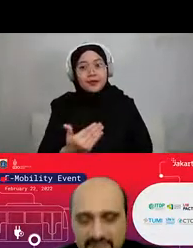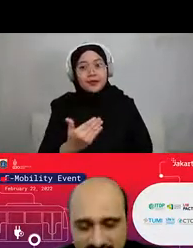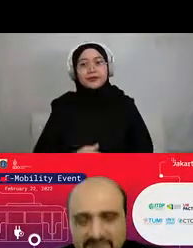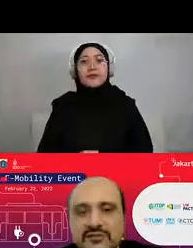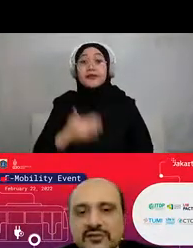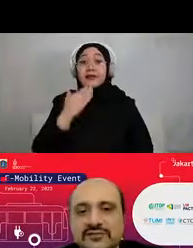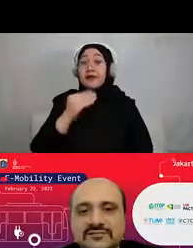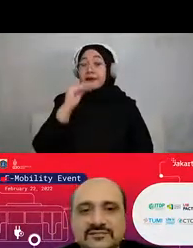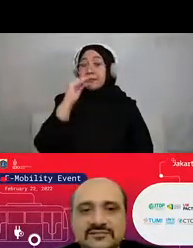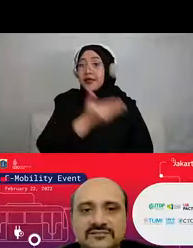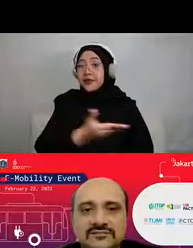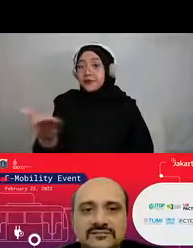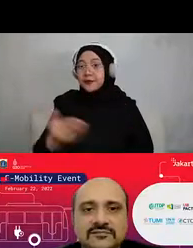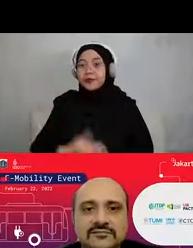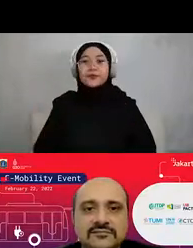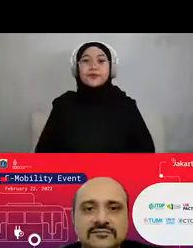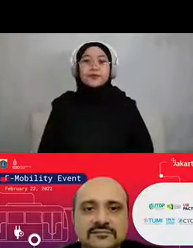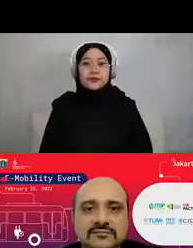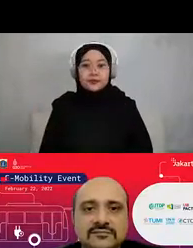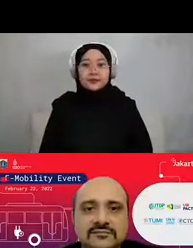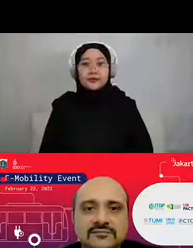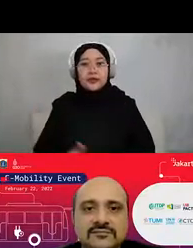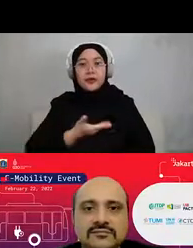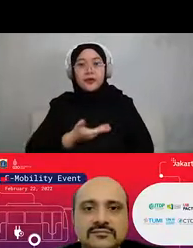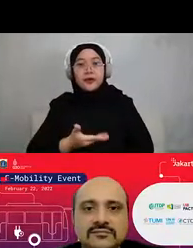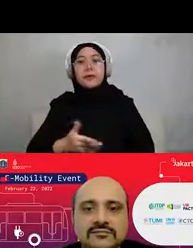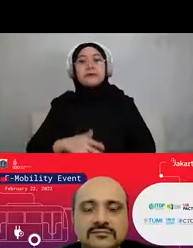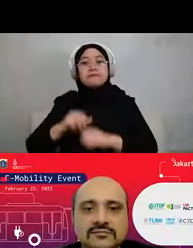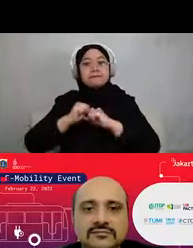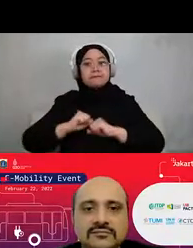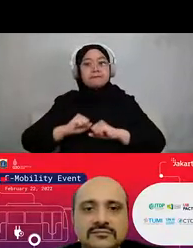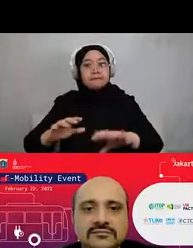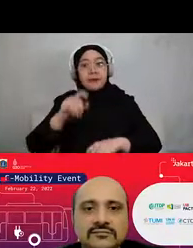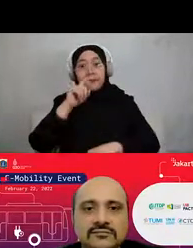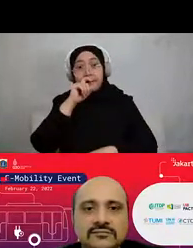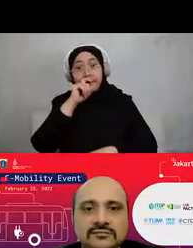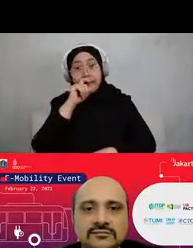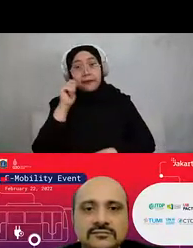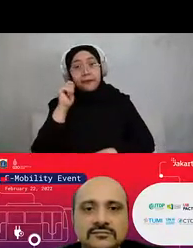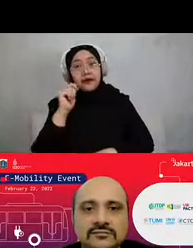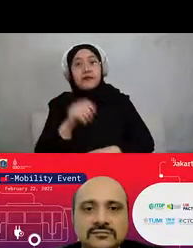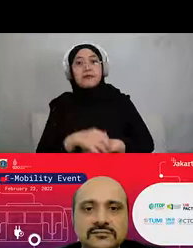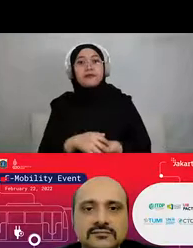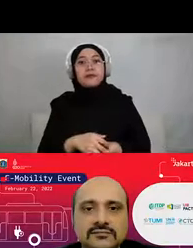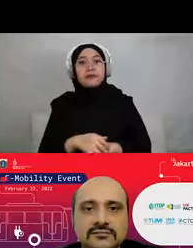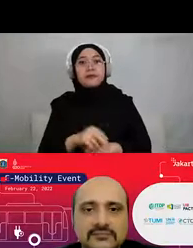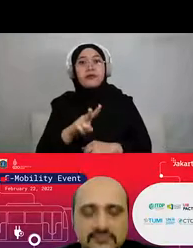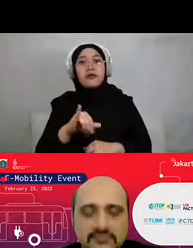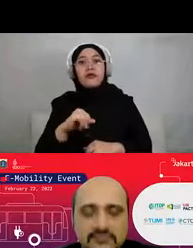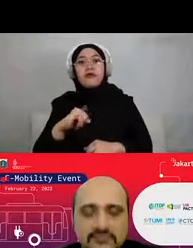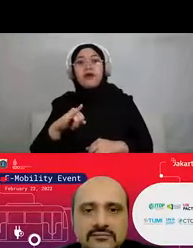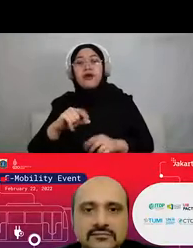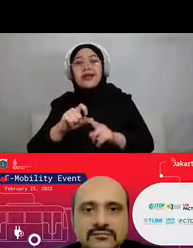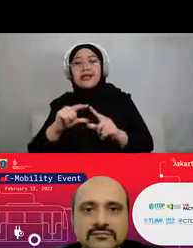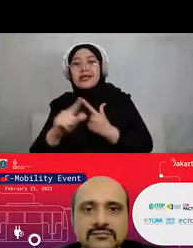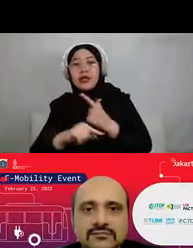And we'd like to remind you, Mr. Vaidya, for your presentation time will